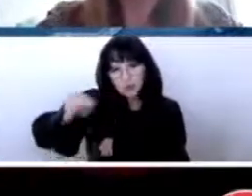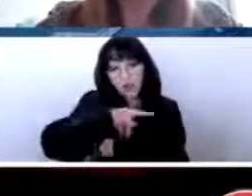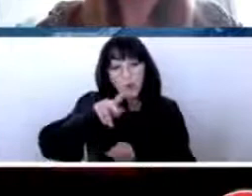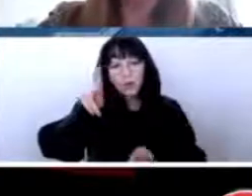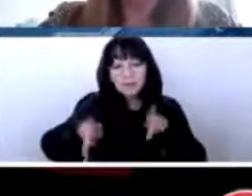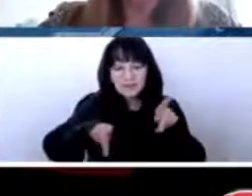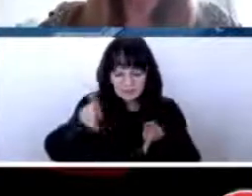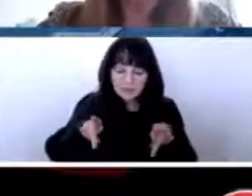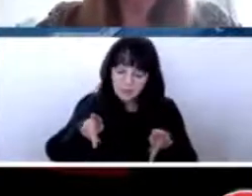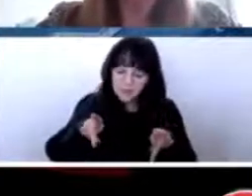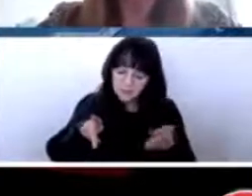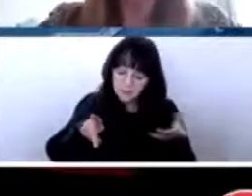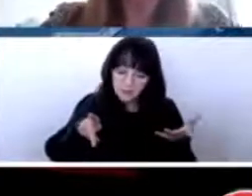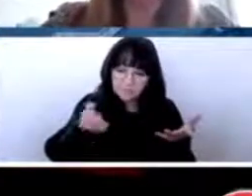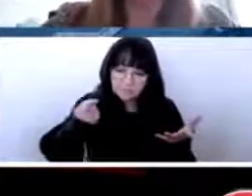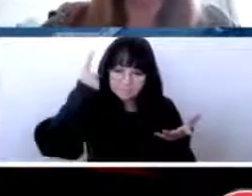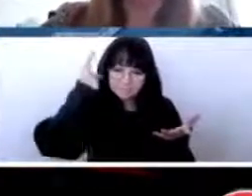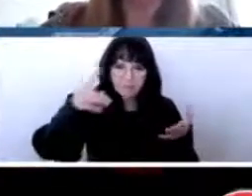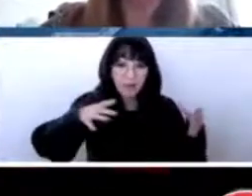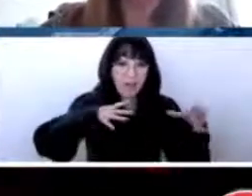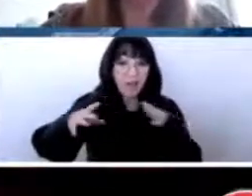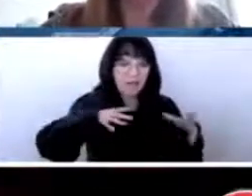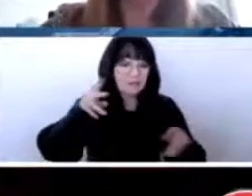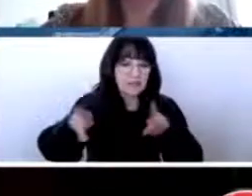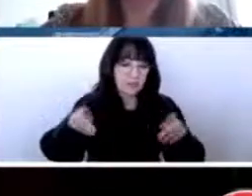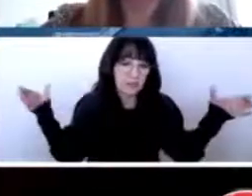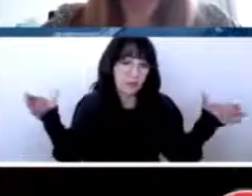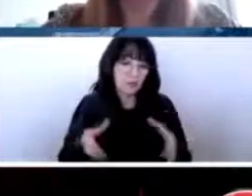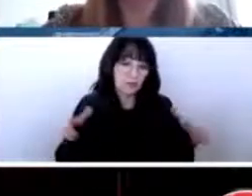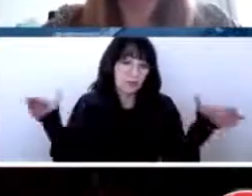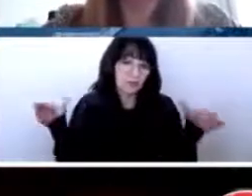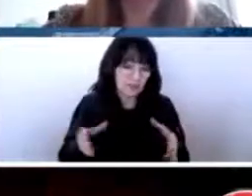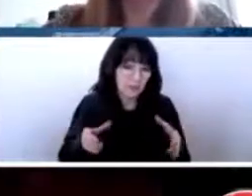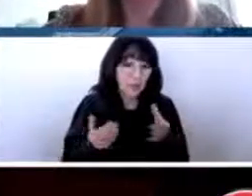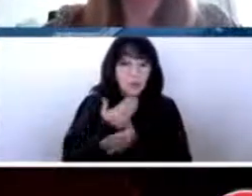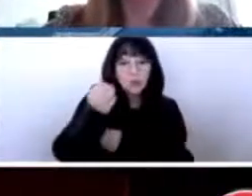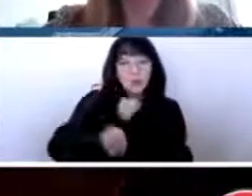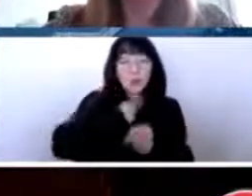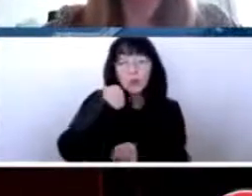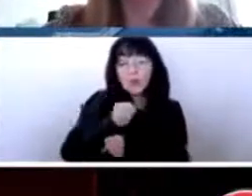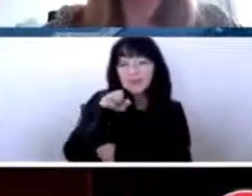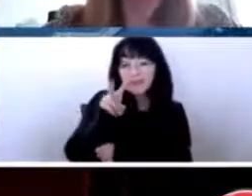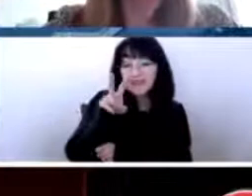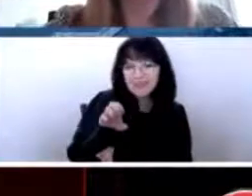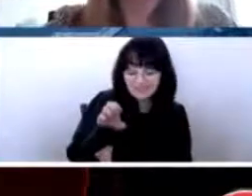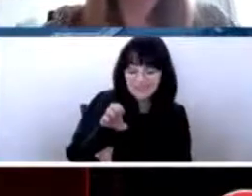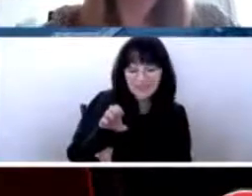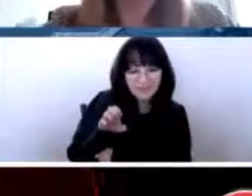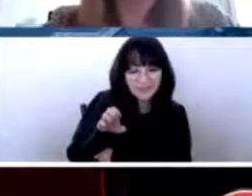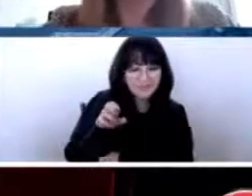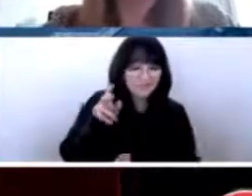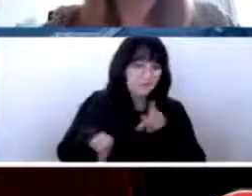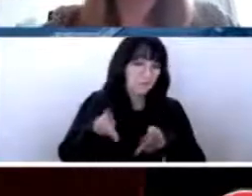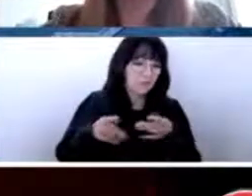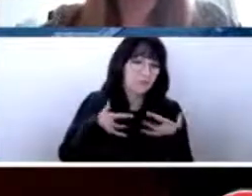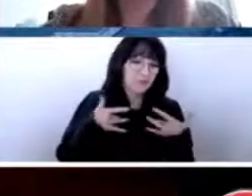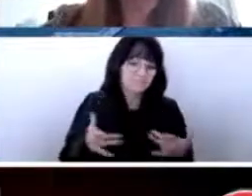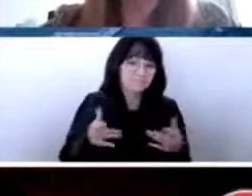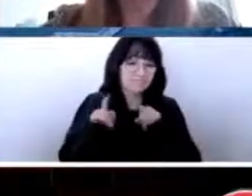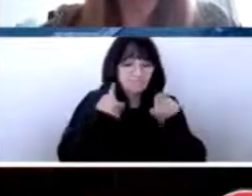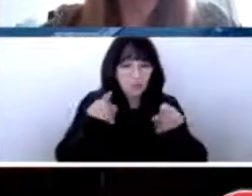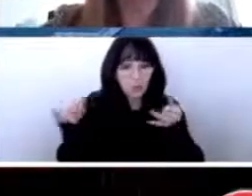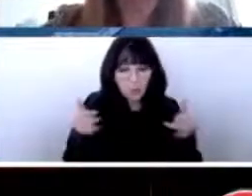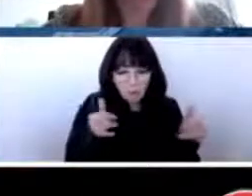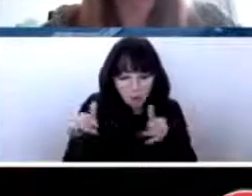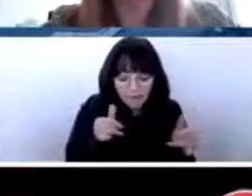Eve activities, we anticipate these numbers are going to get even higher in the coming weeks. And as the governor just said, and we've said